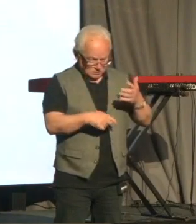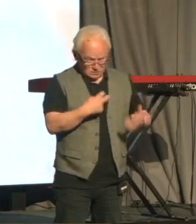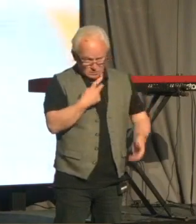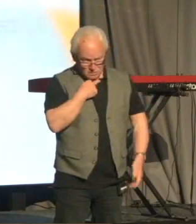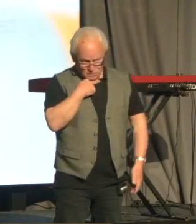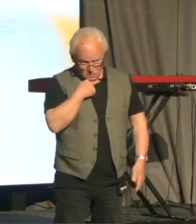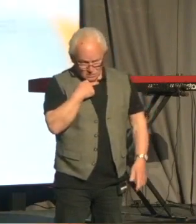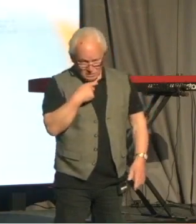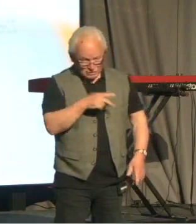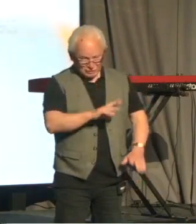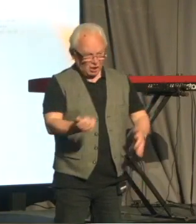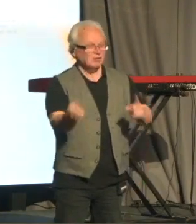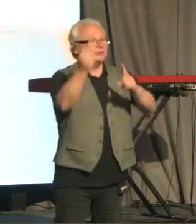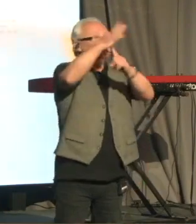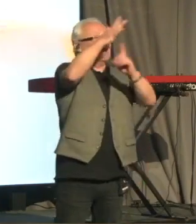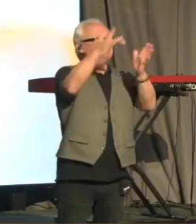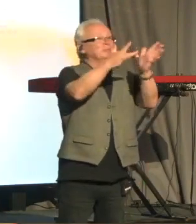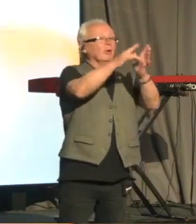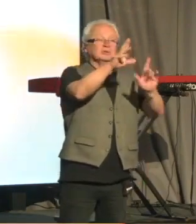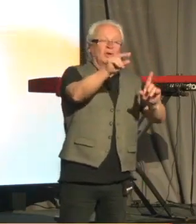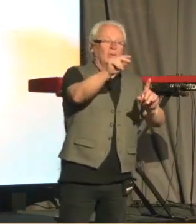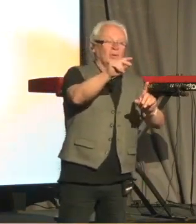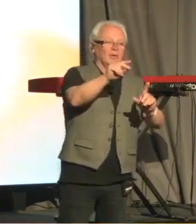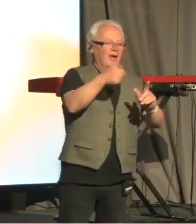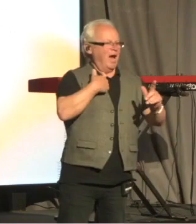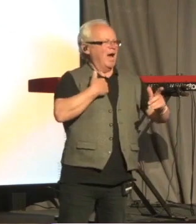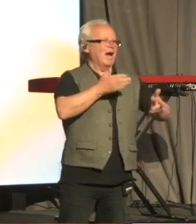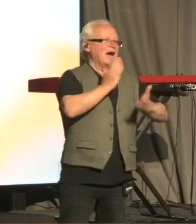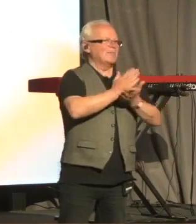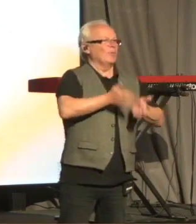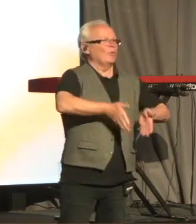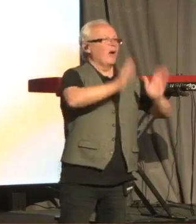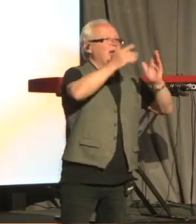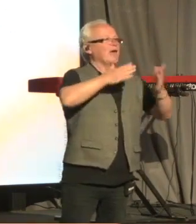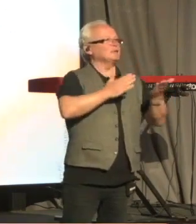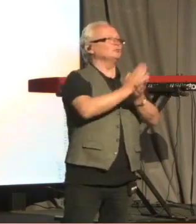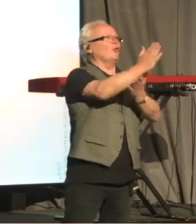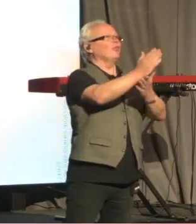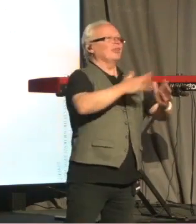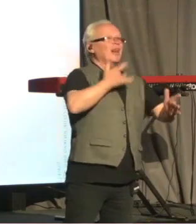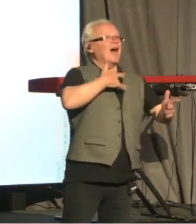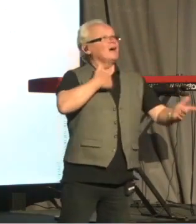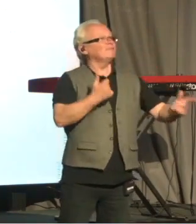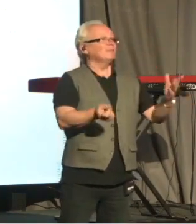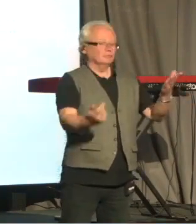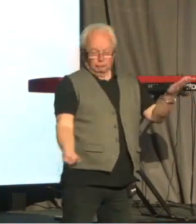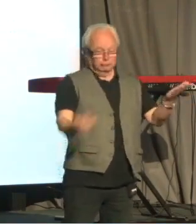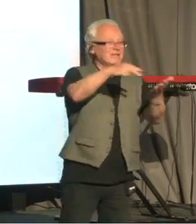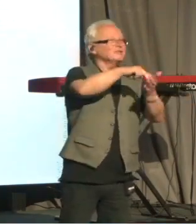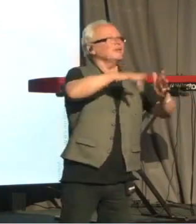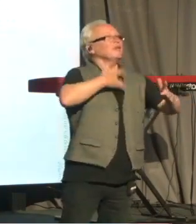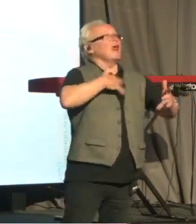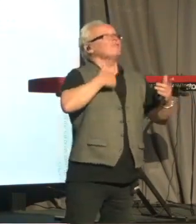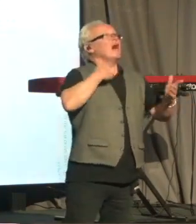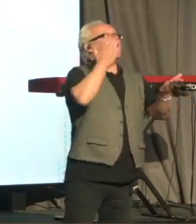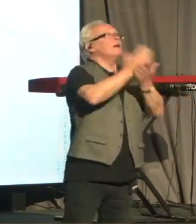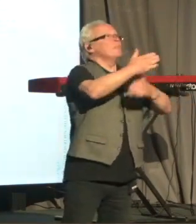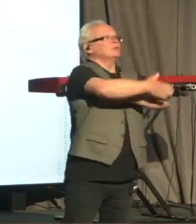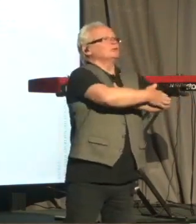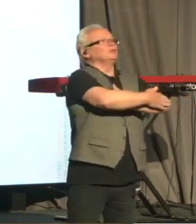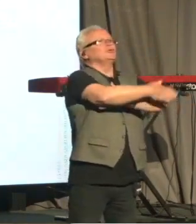You know, it's like, I am the way, the truth, and the life. I am the resurrection and the life. I'm the